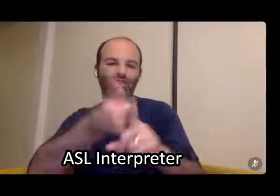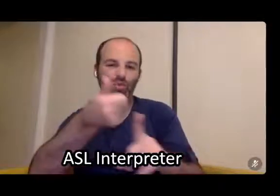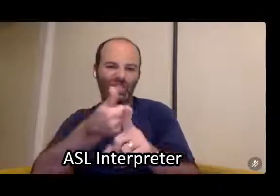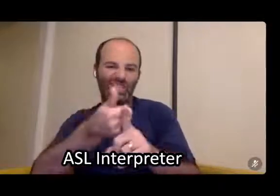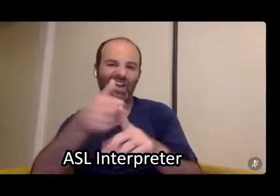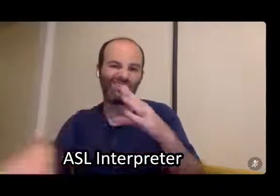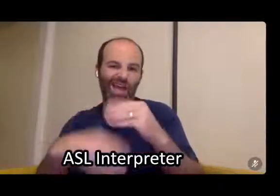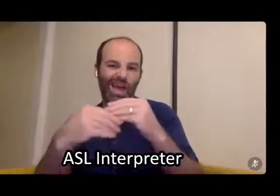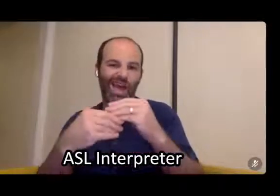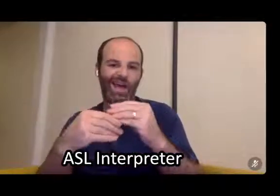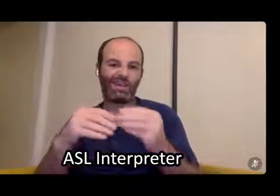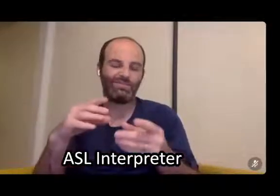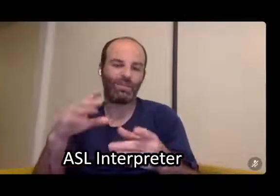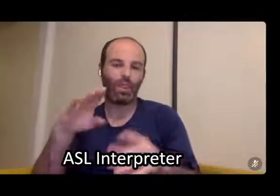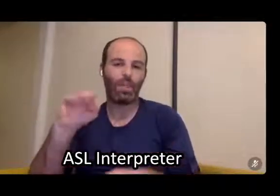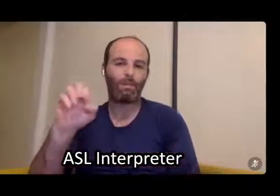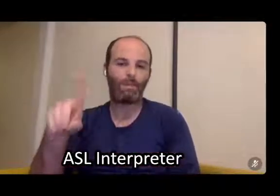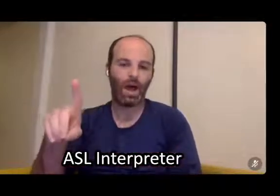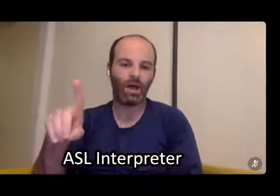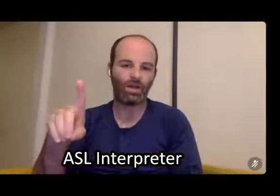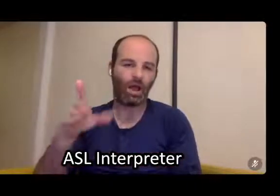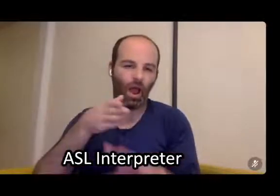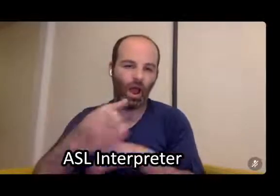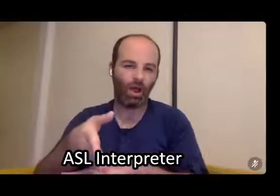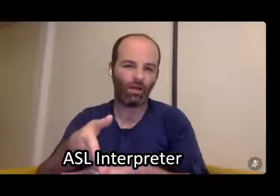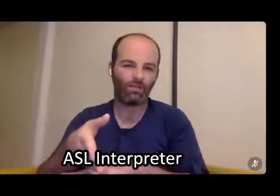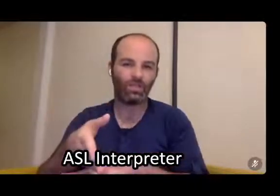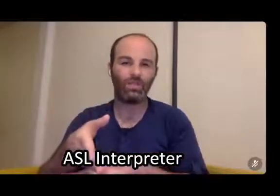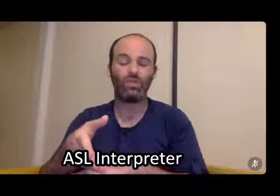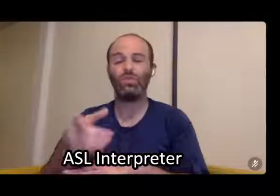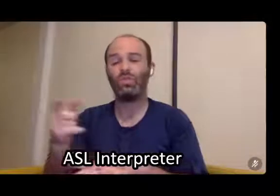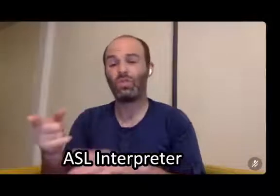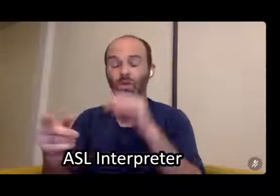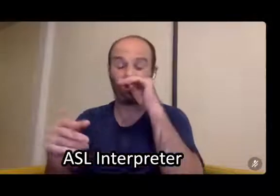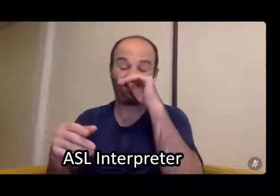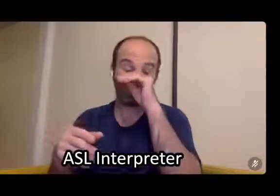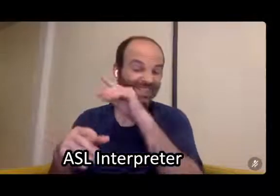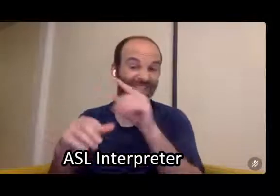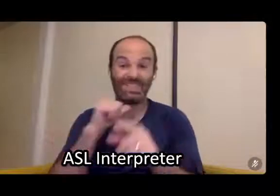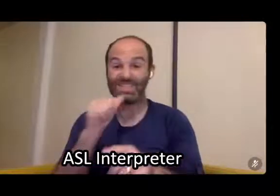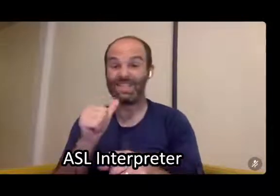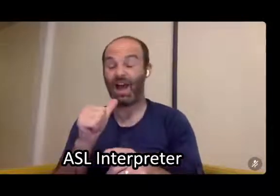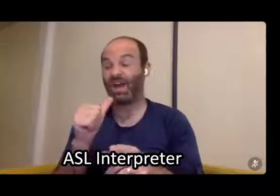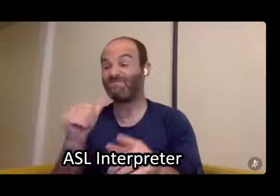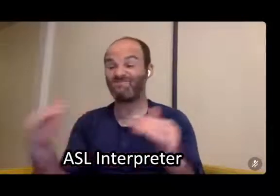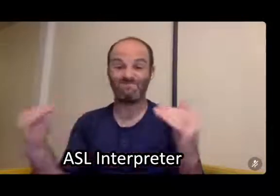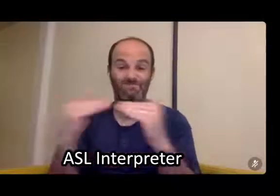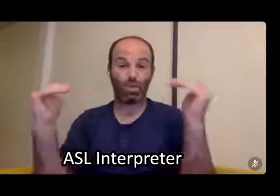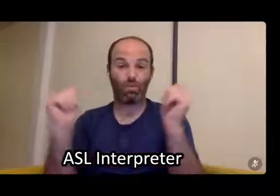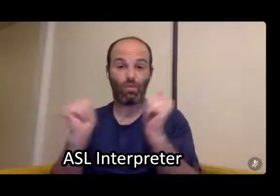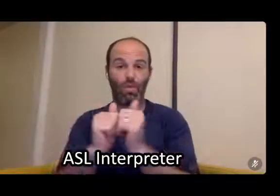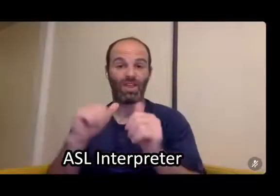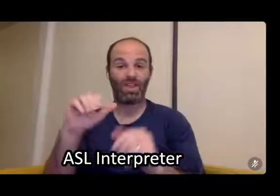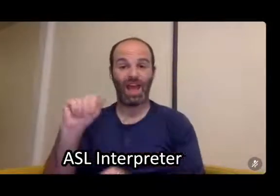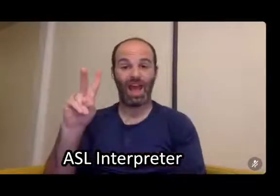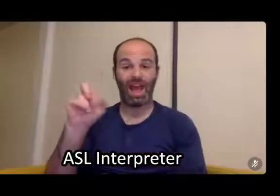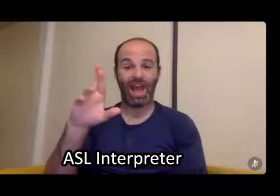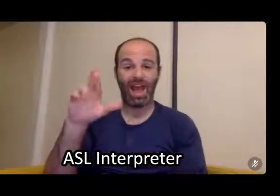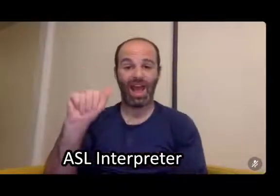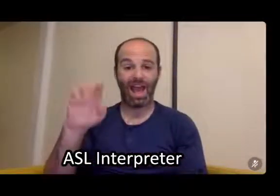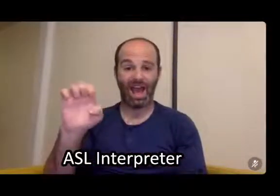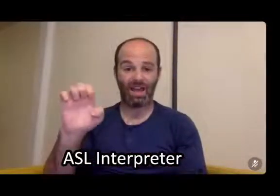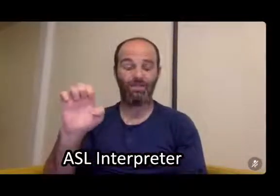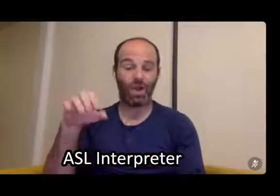save information. It does help you along. Not as great as accessible average, but if you like audio